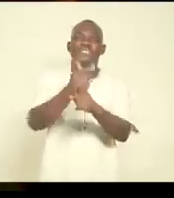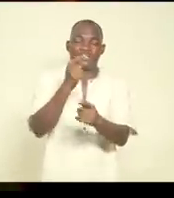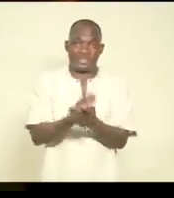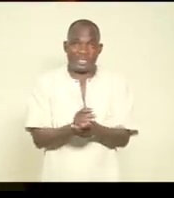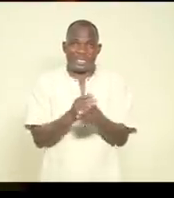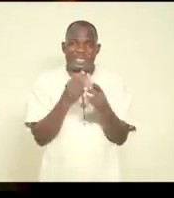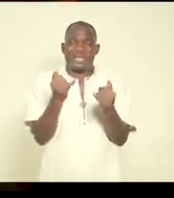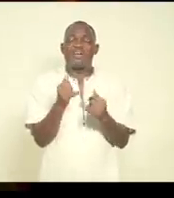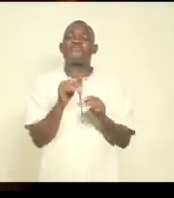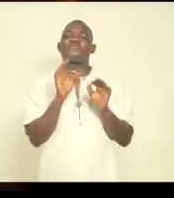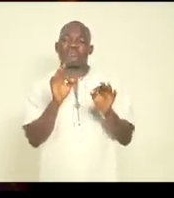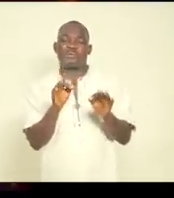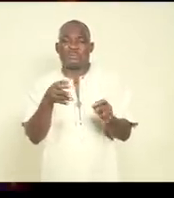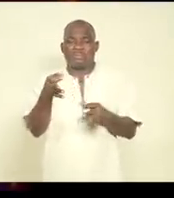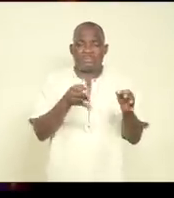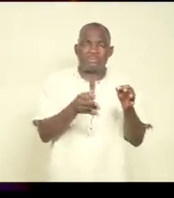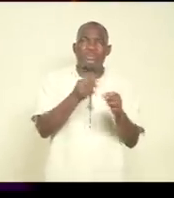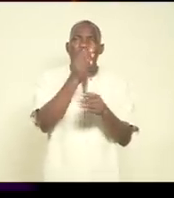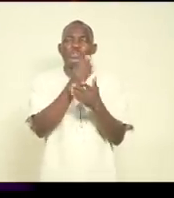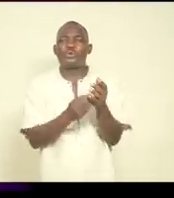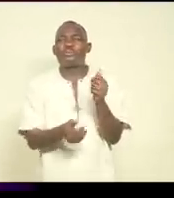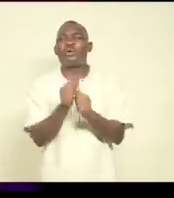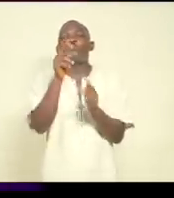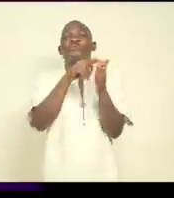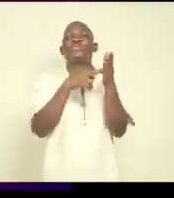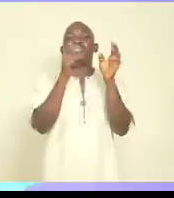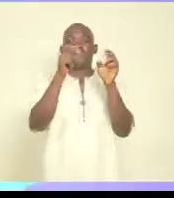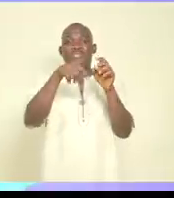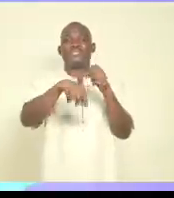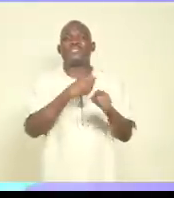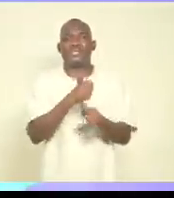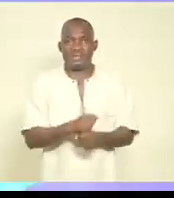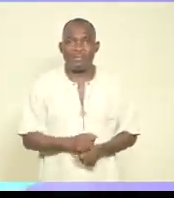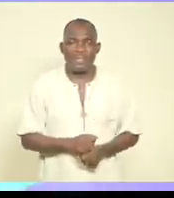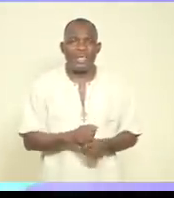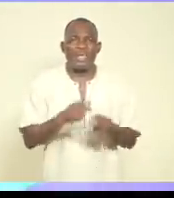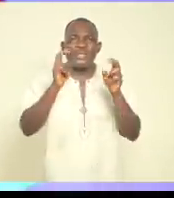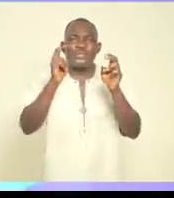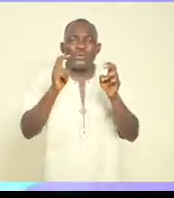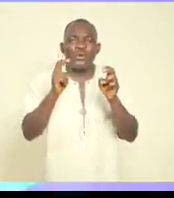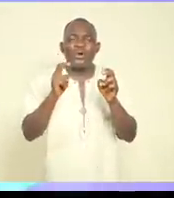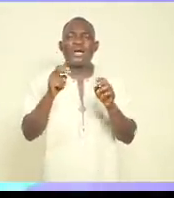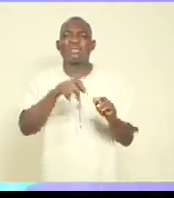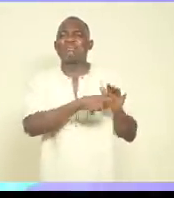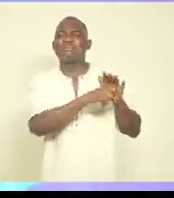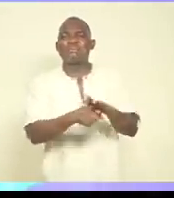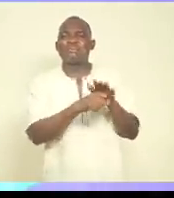Now, it's only fair to highlight some of our most reported cases this year. Cases of